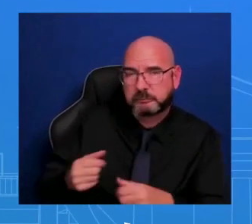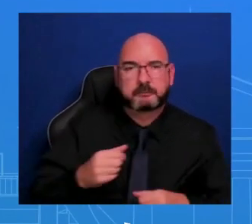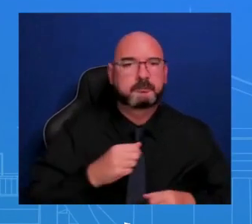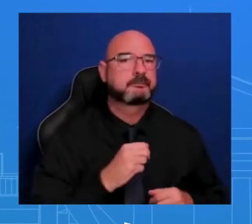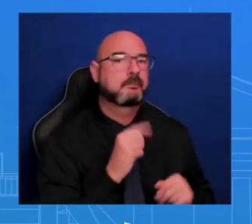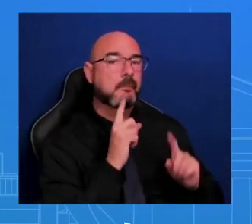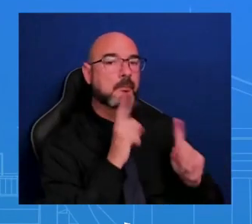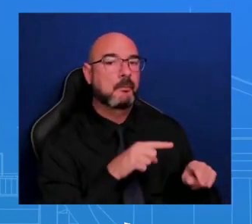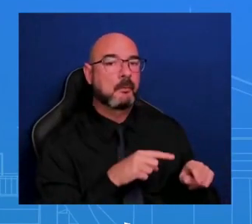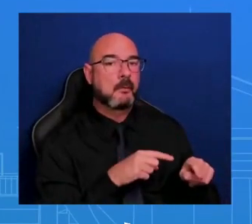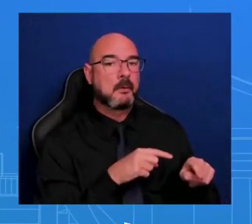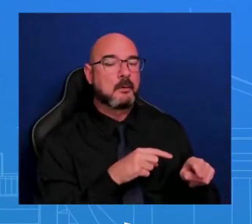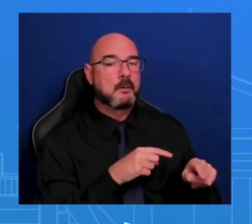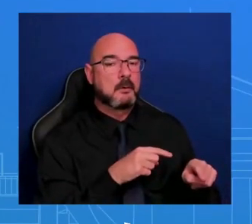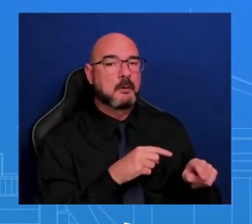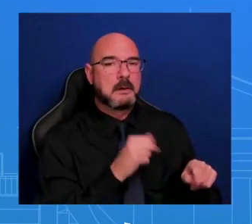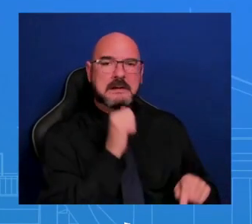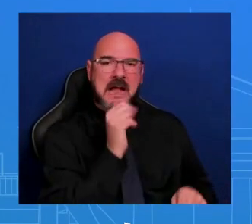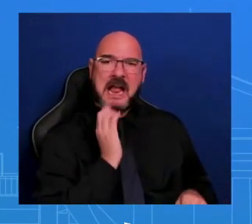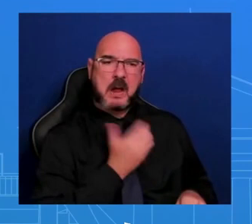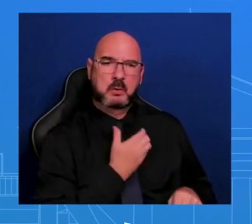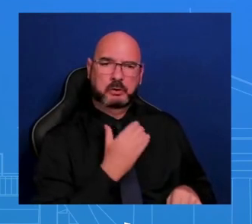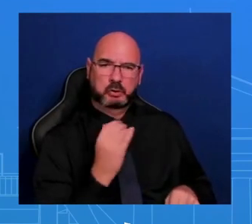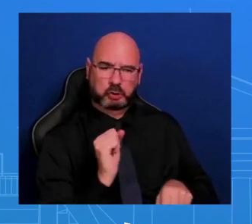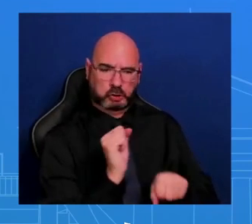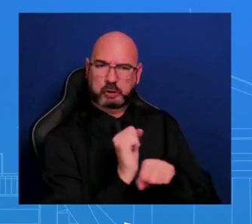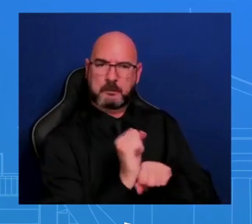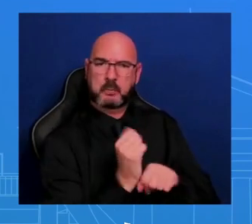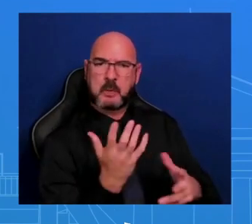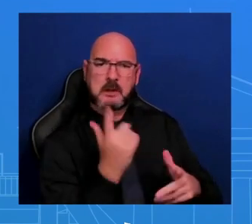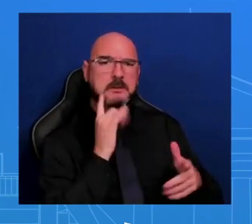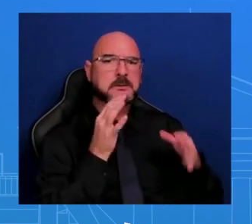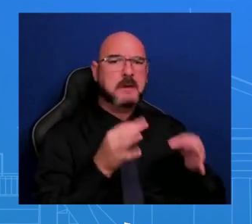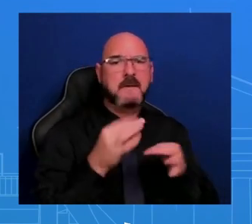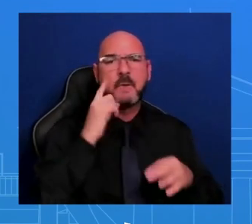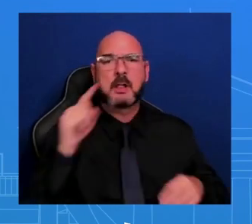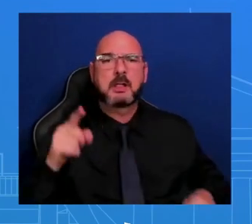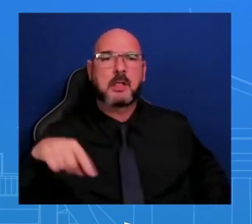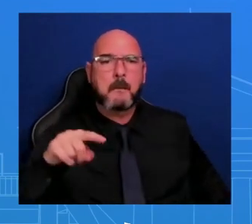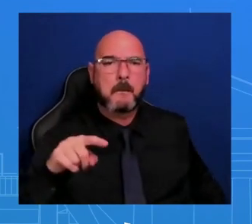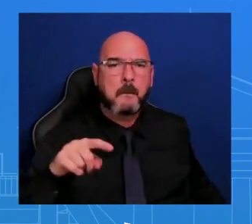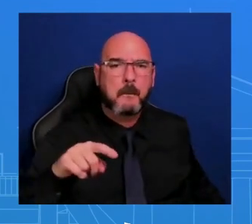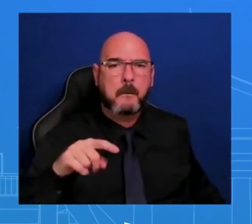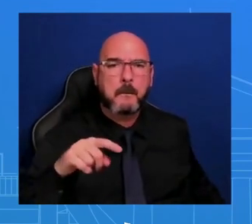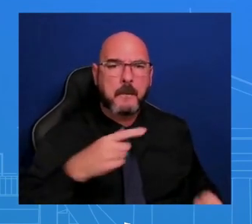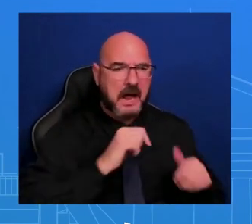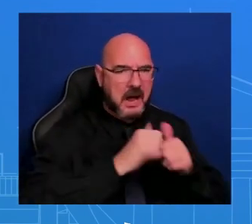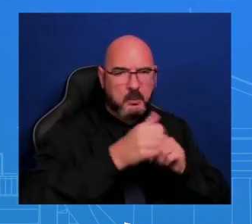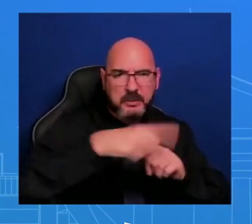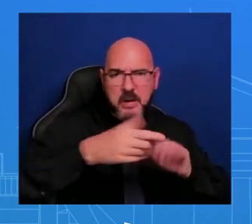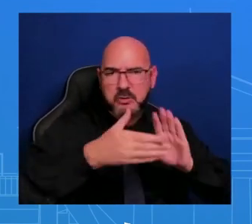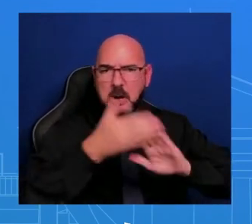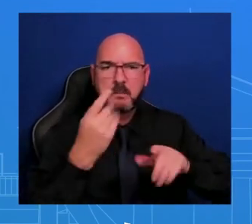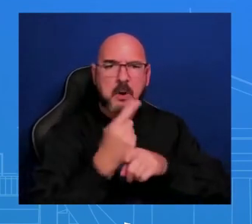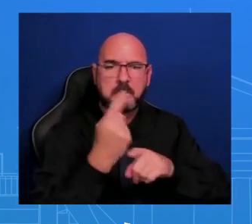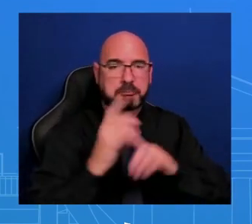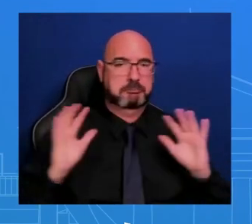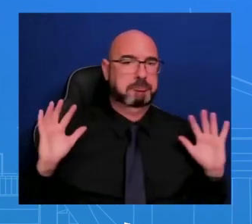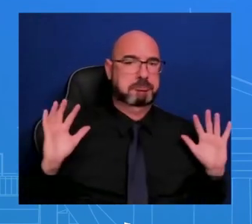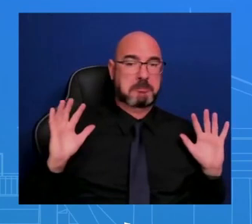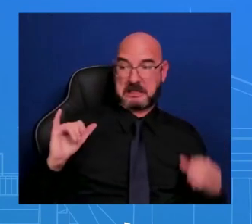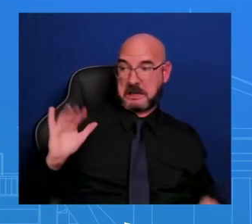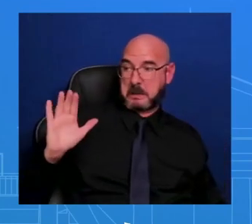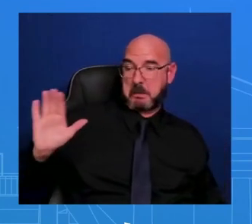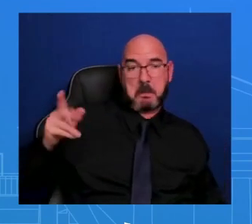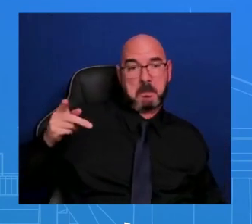Prime Minister Netanyahu put in place. That's for him to speak to and for his cabinet officials. The president left Tel Aviv confident that he had the opportunity to be candid